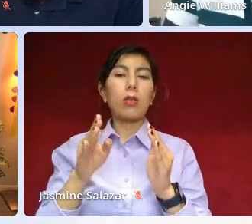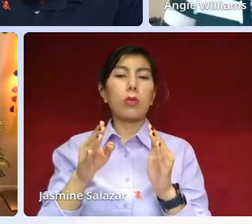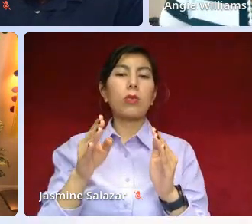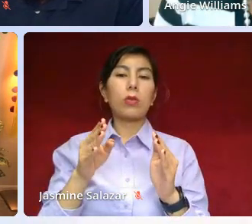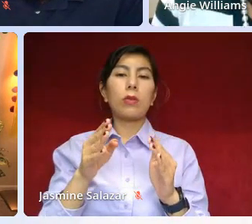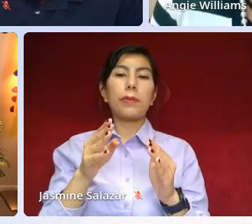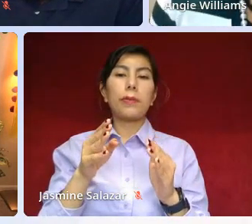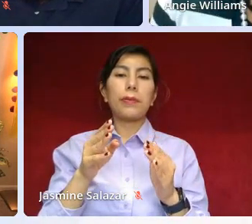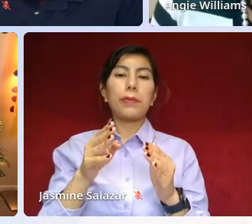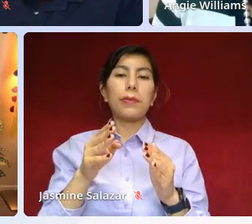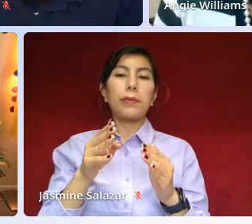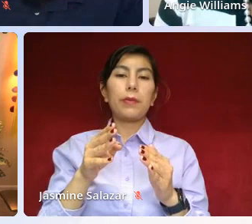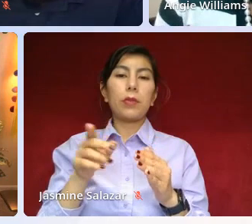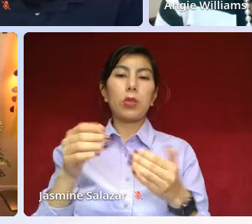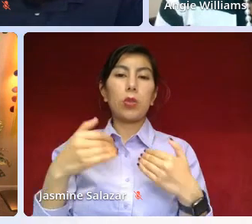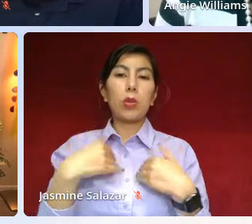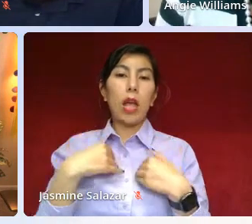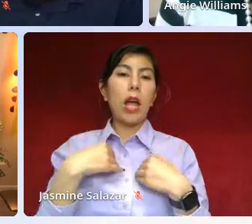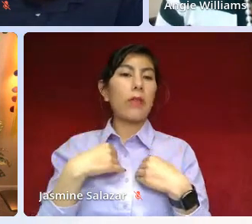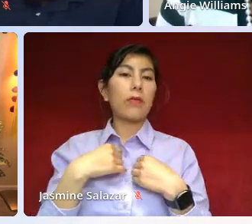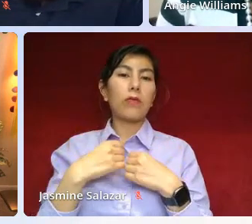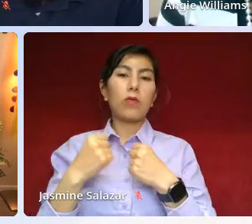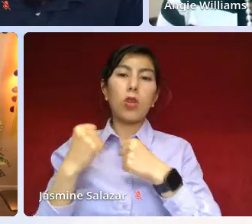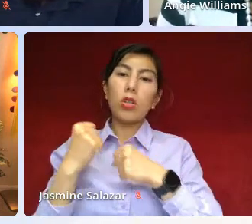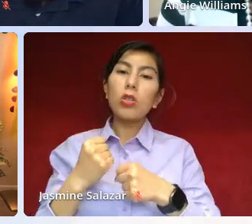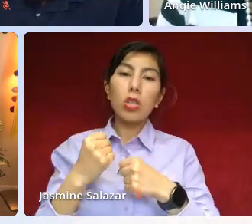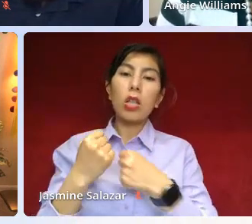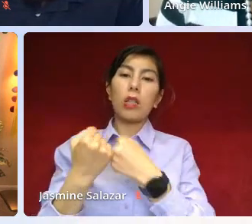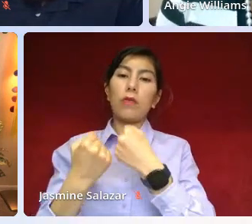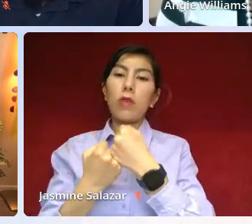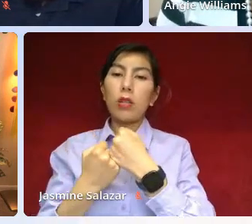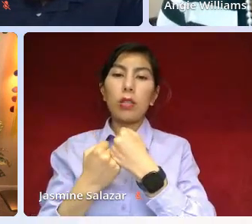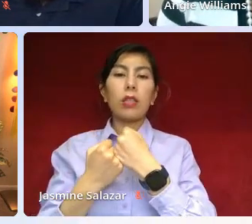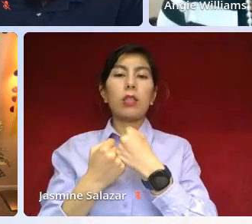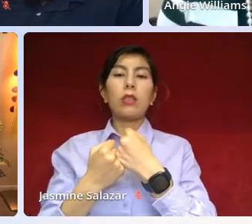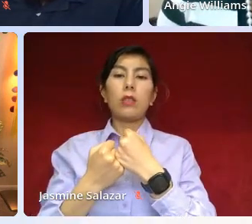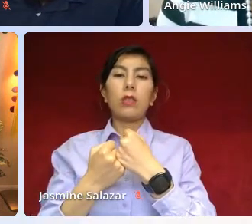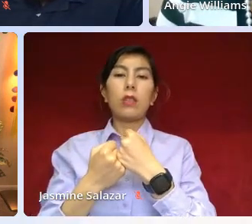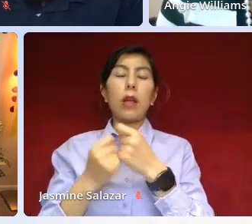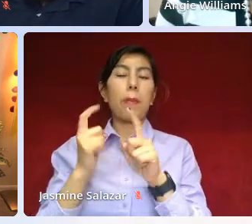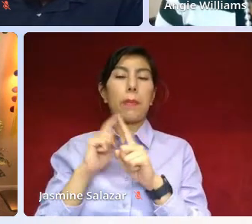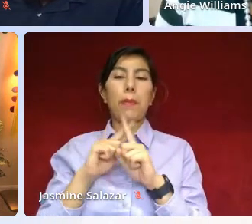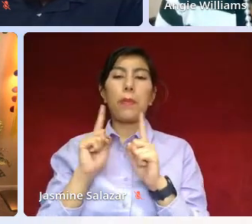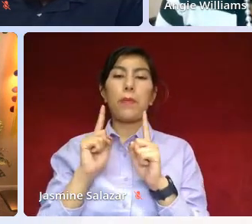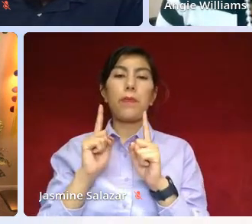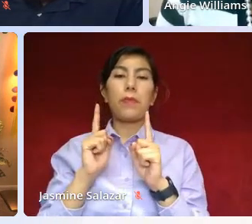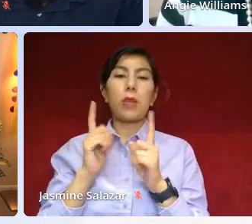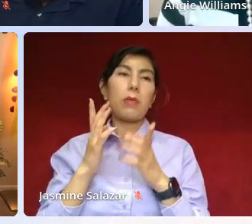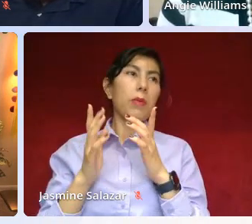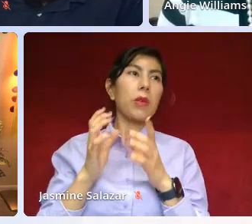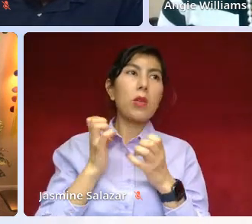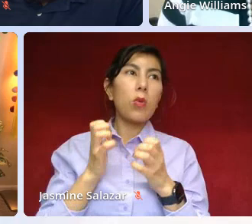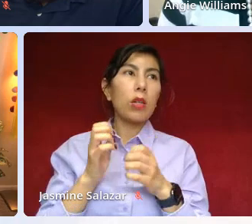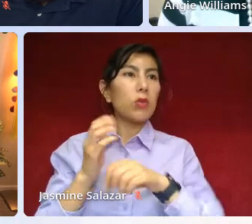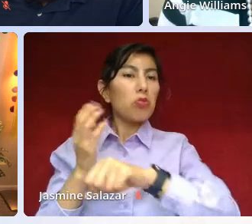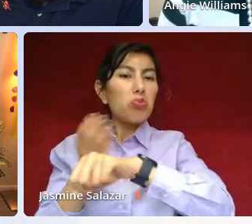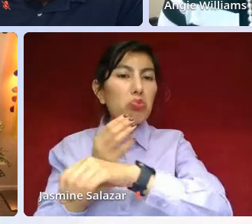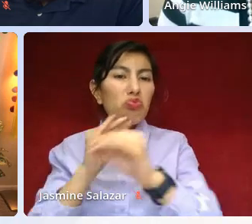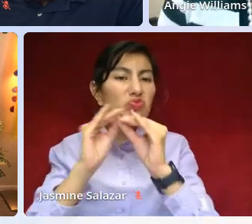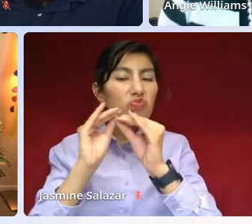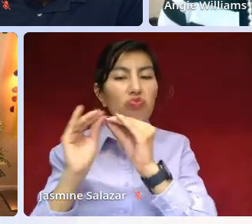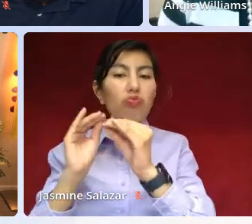and you have a solid foundation, you have a foundation, but you might just want to do some renovations.